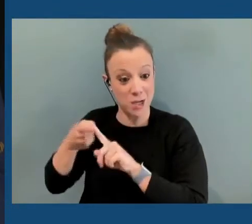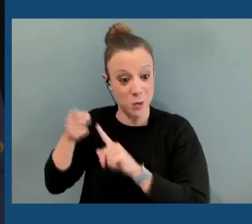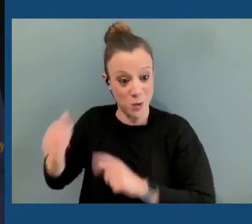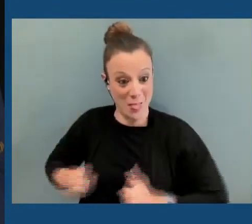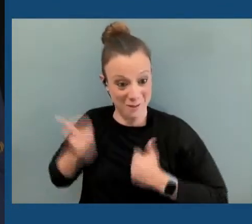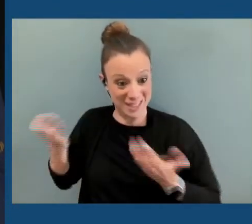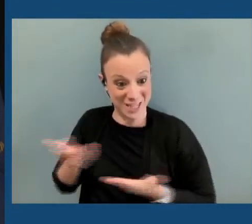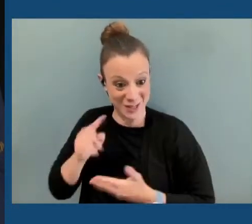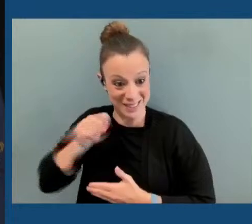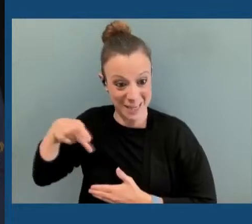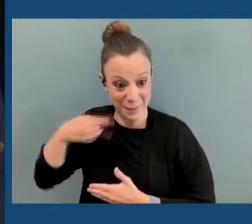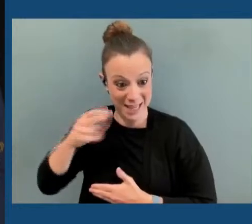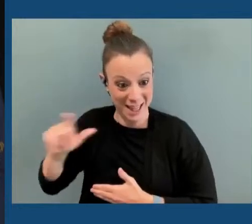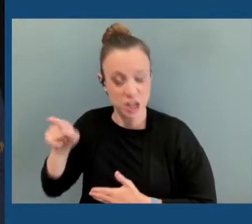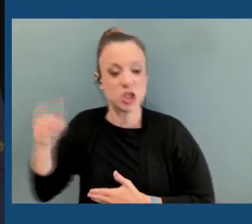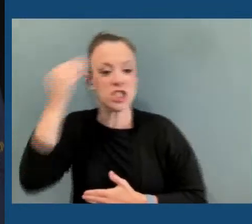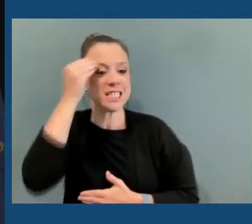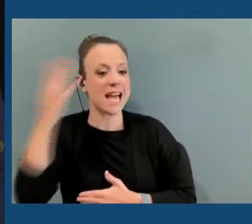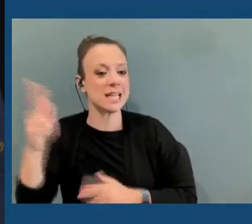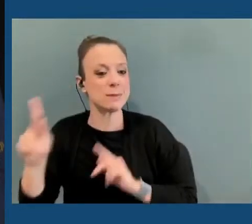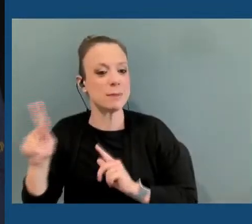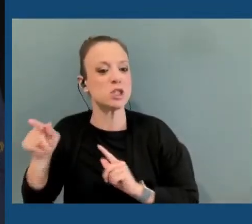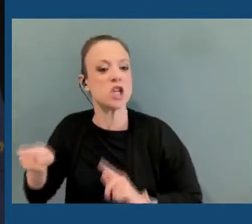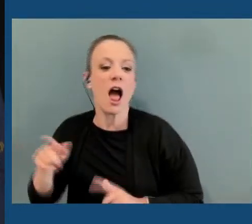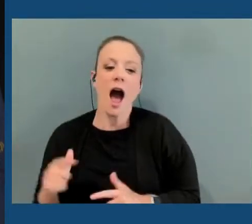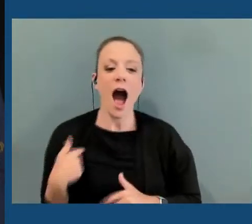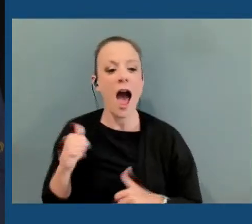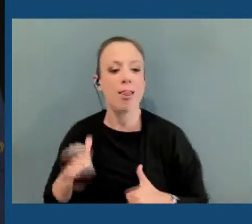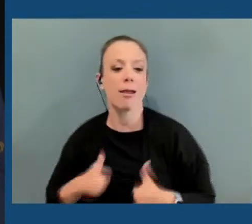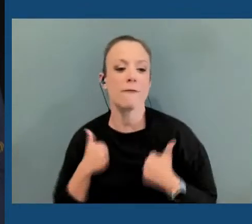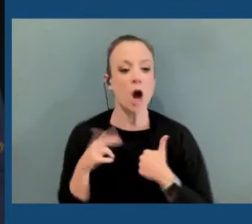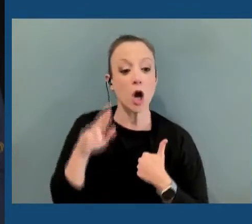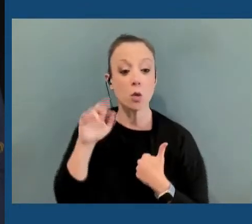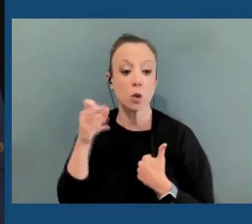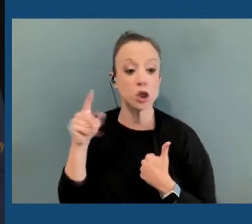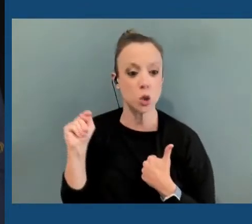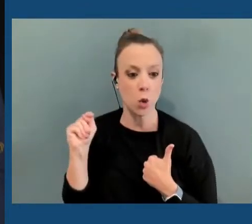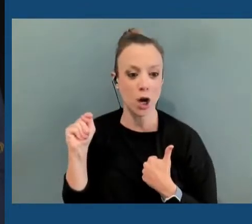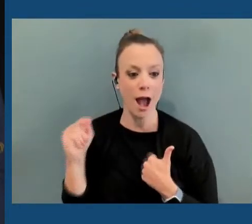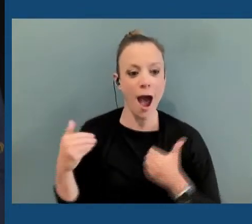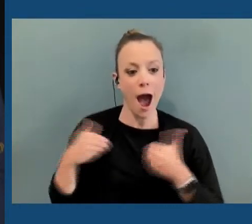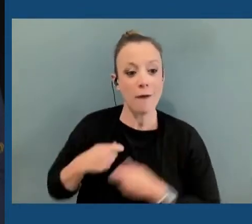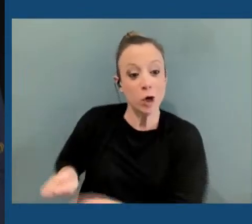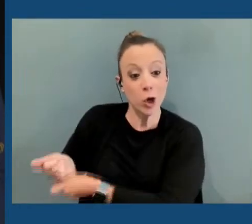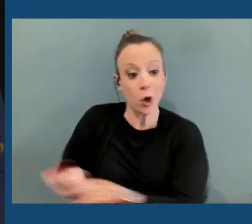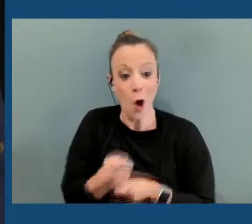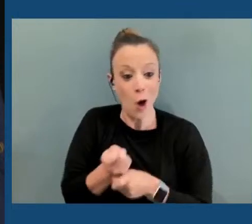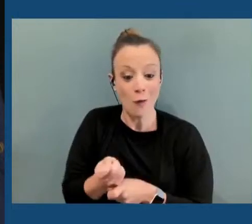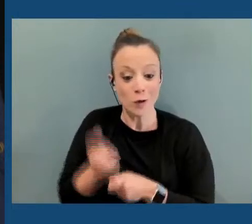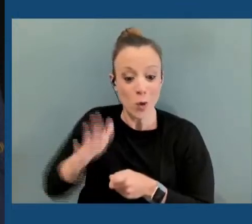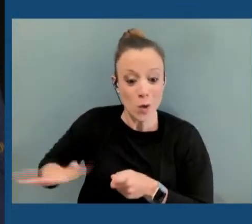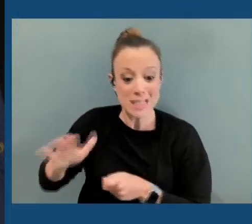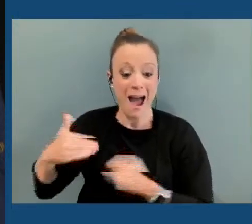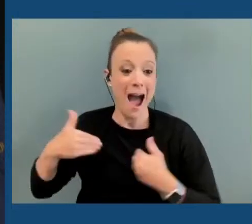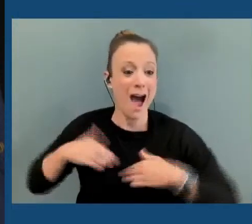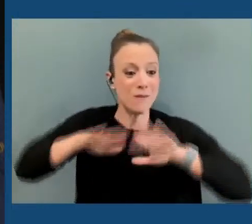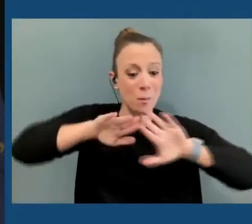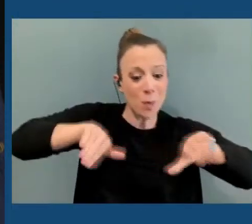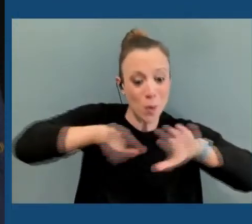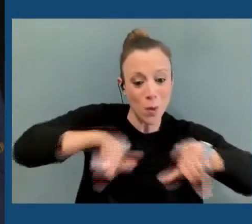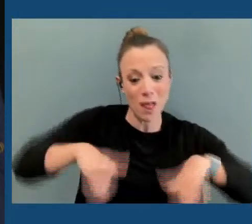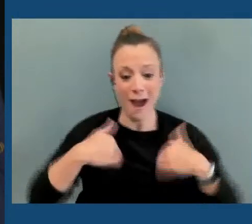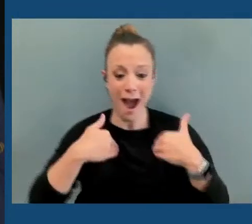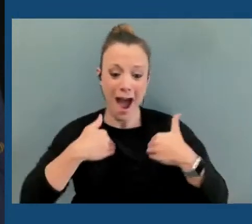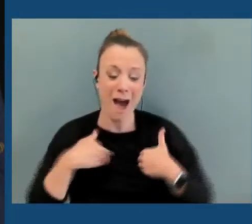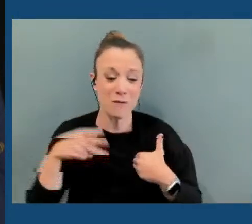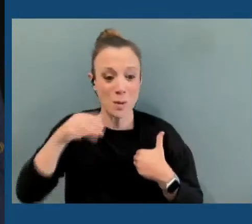We have a city park with an Olympic-sized swimming pool, a golf course, pickleball courts, a 14-acre arboretum, a